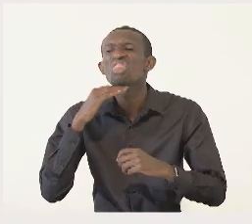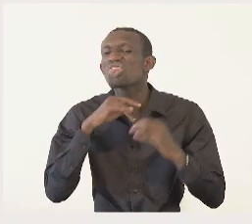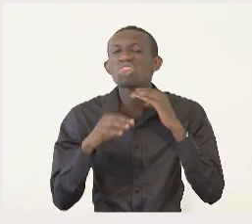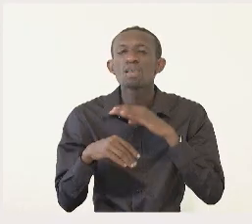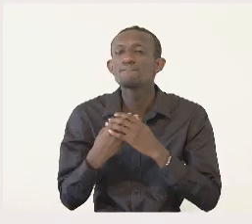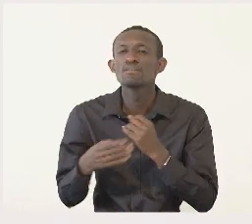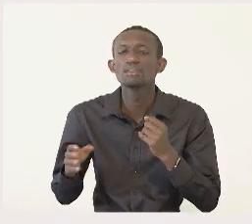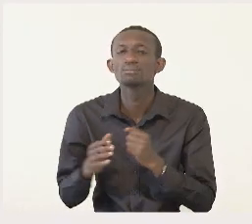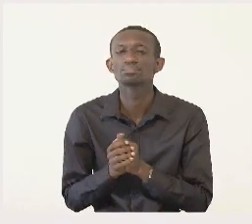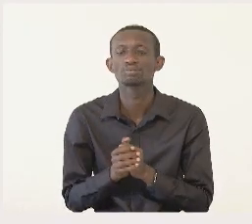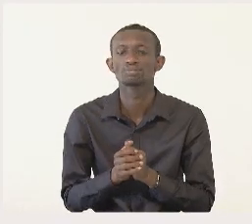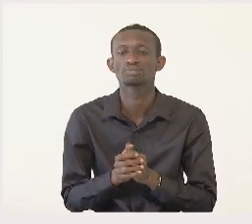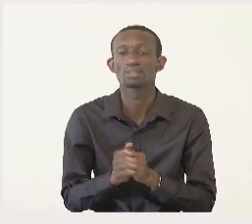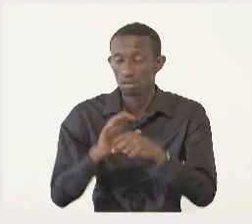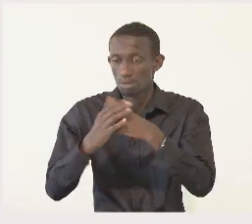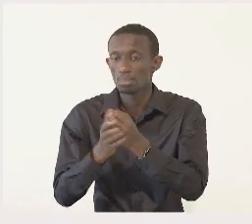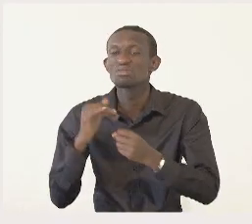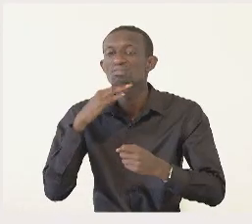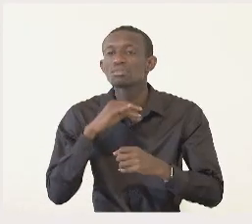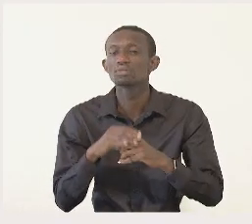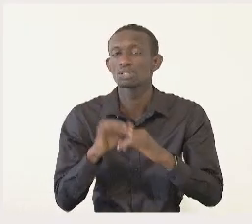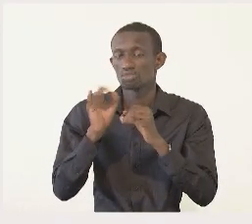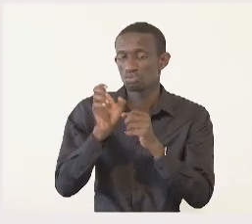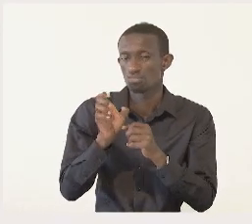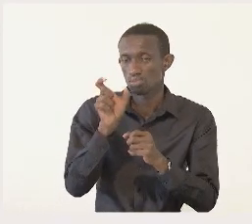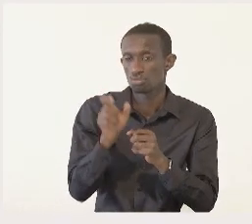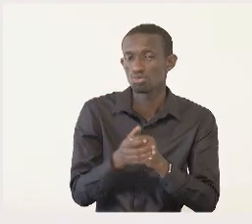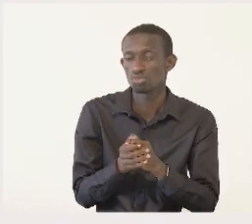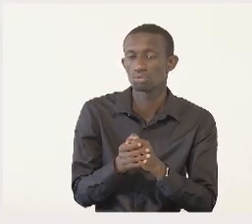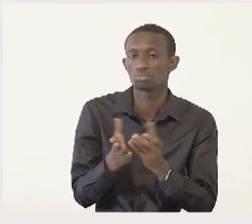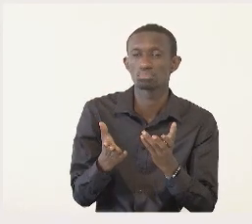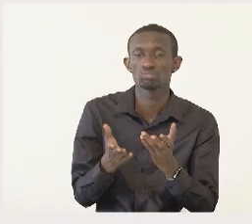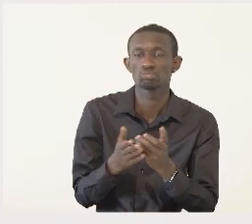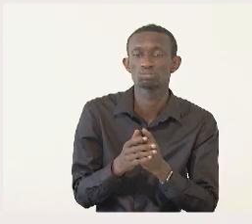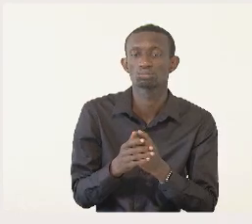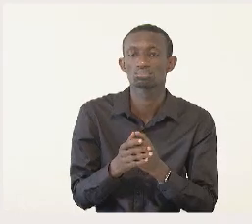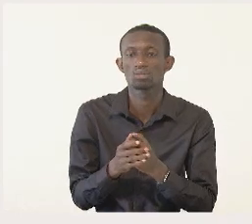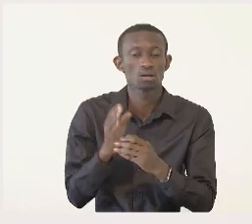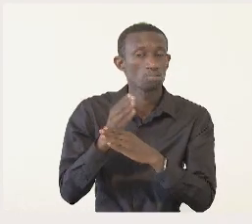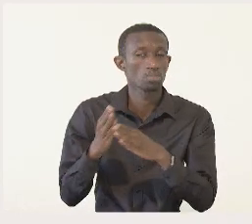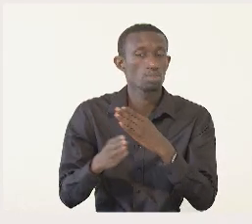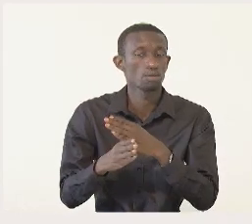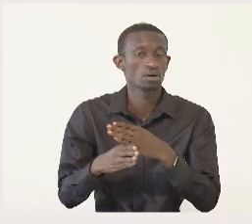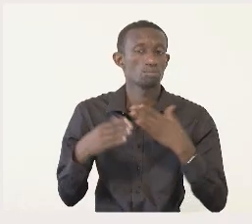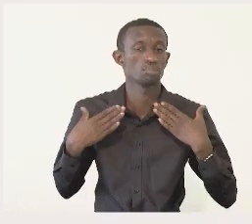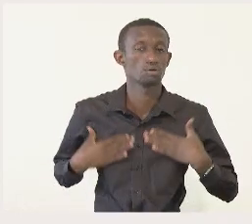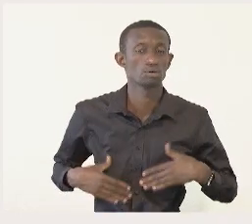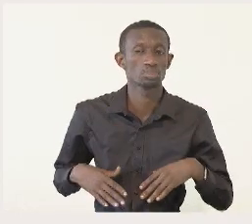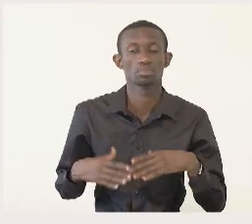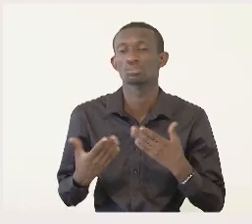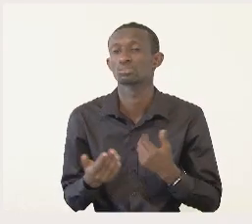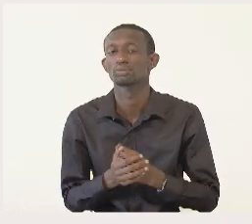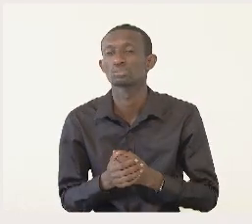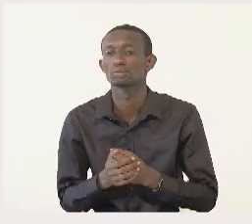formed, all right? Automatically, during the breaking down process, during the building process, making up some molecules,